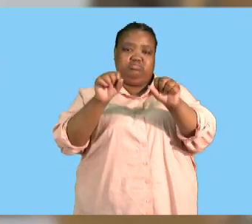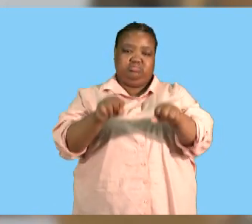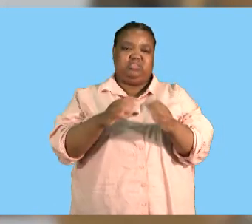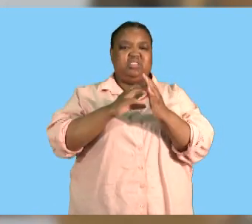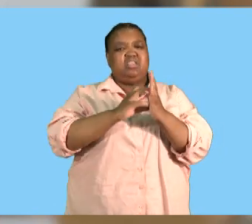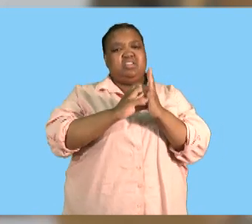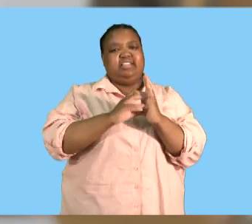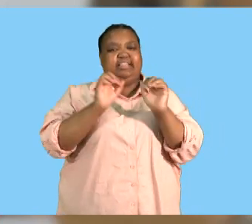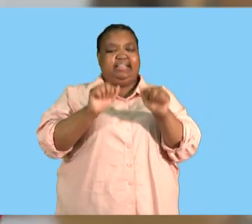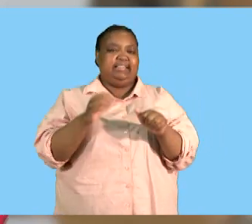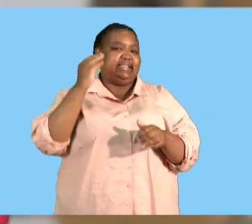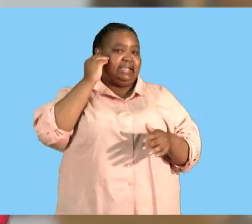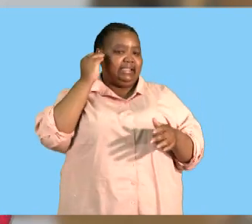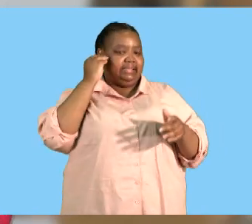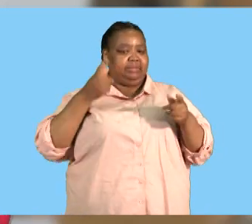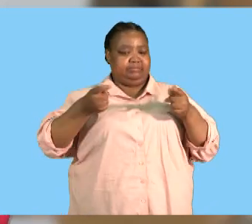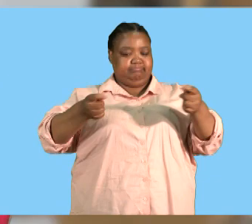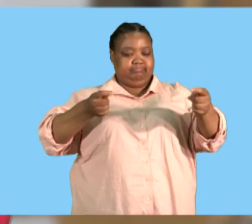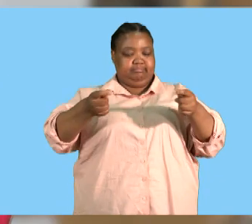it entails data handling.